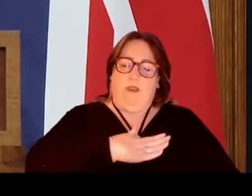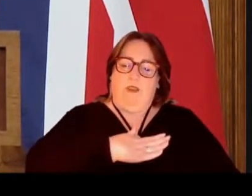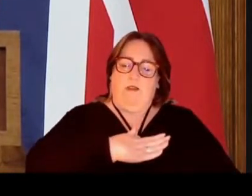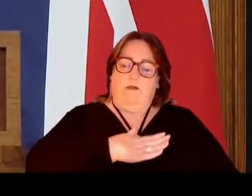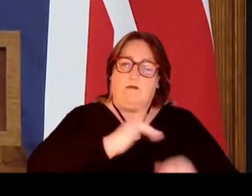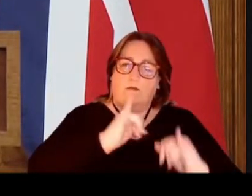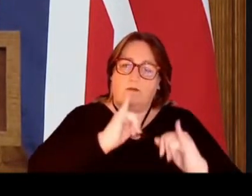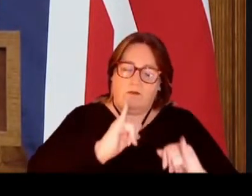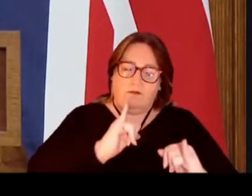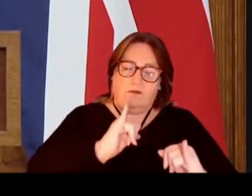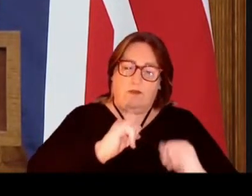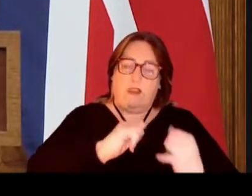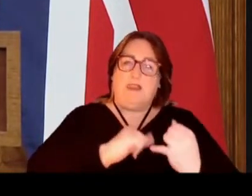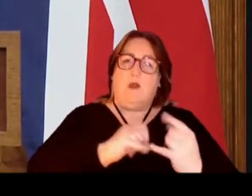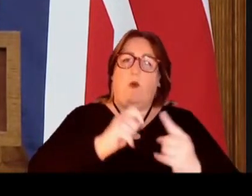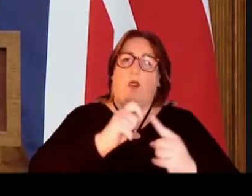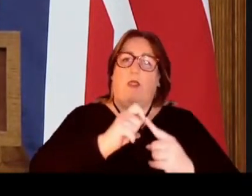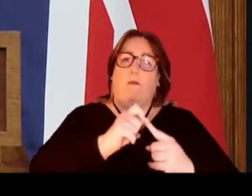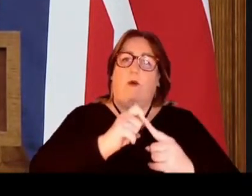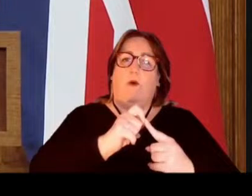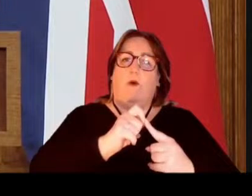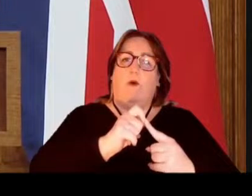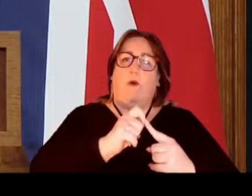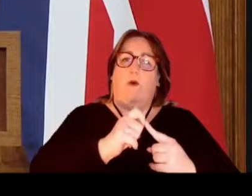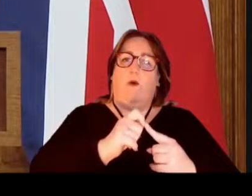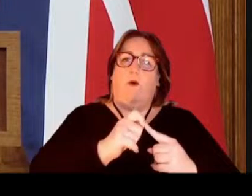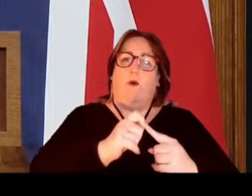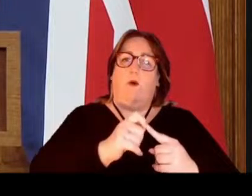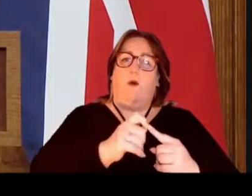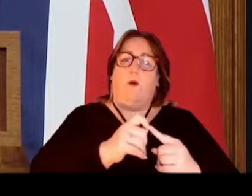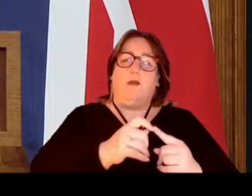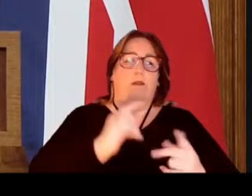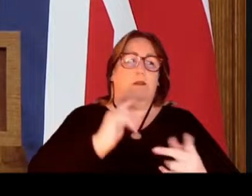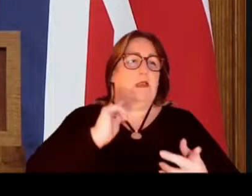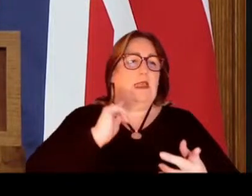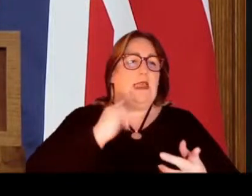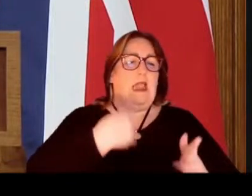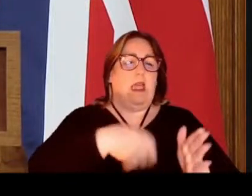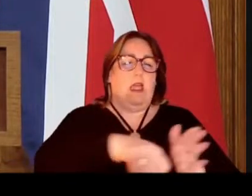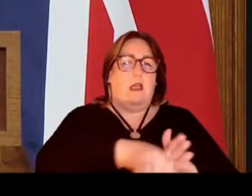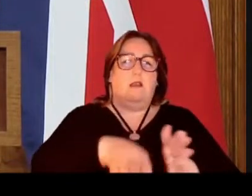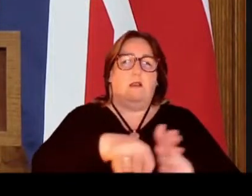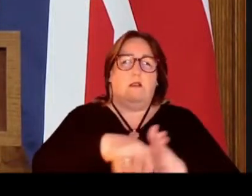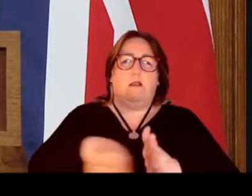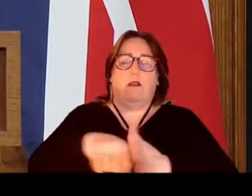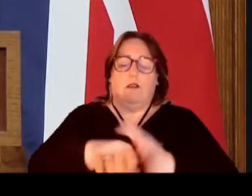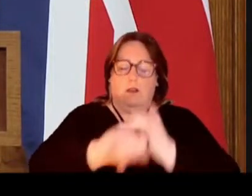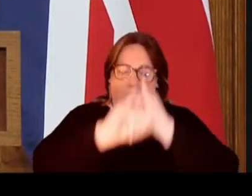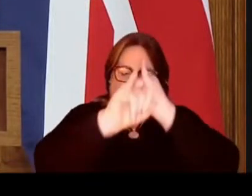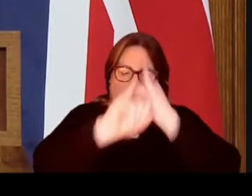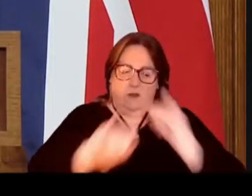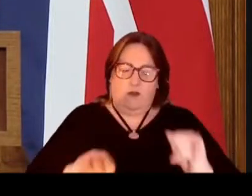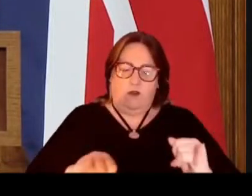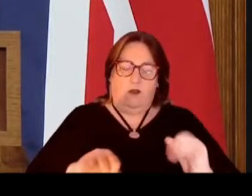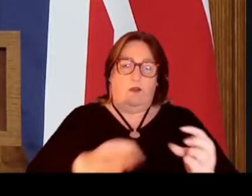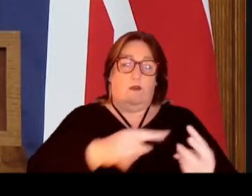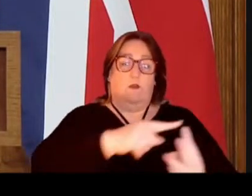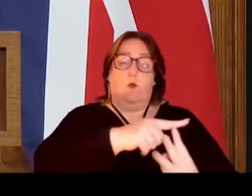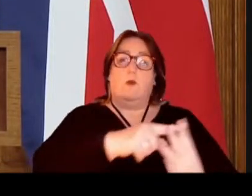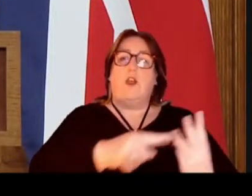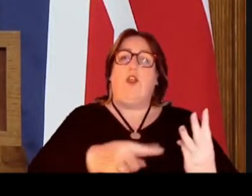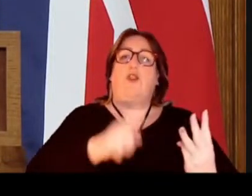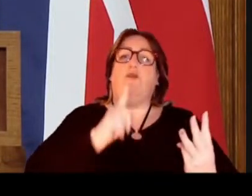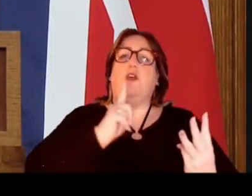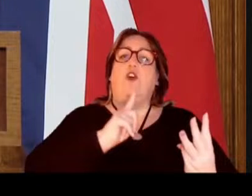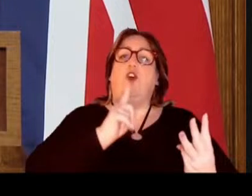be a line in the sand for Britain. We must make sure the names of those 3 young girls are